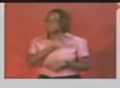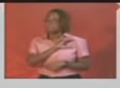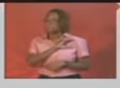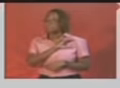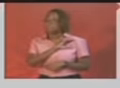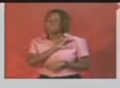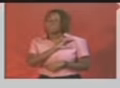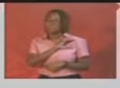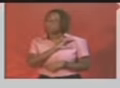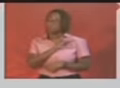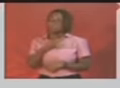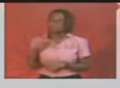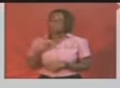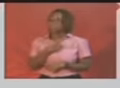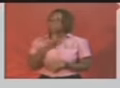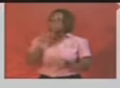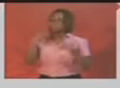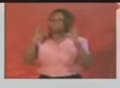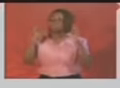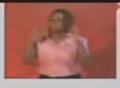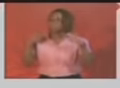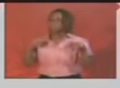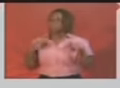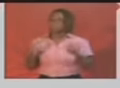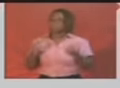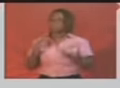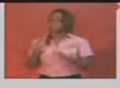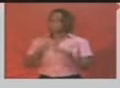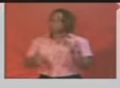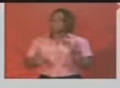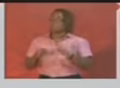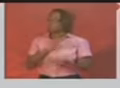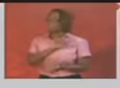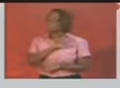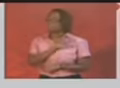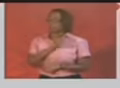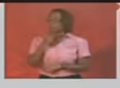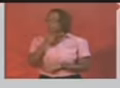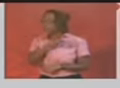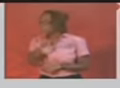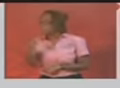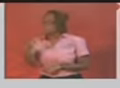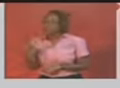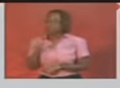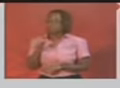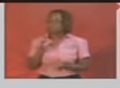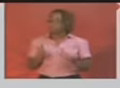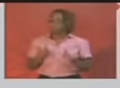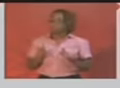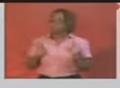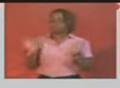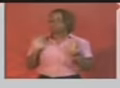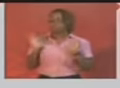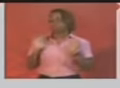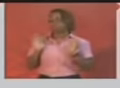course, take your personal responsibility and do the right thing. But at the end of the day, enforcement falls outside of our